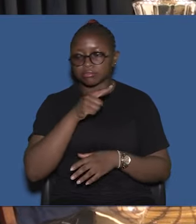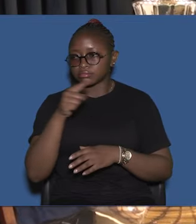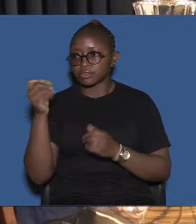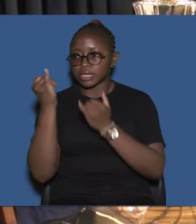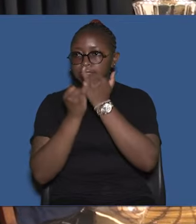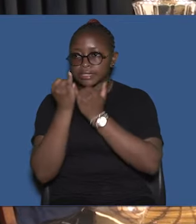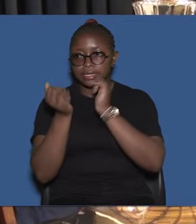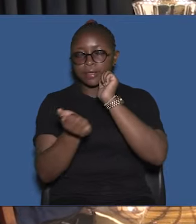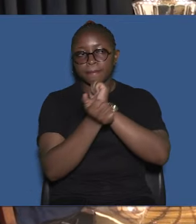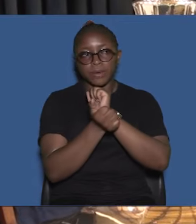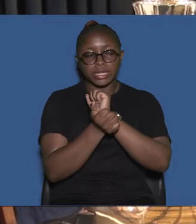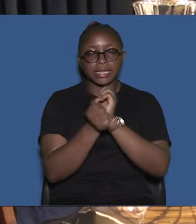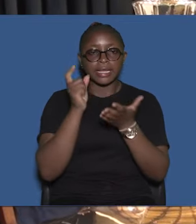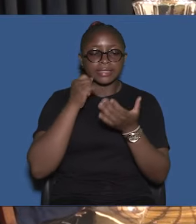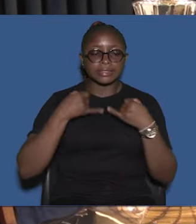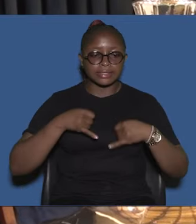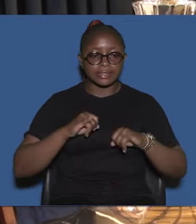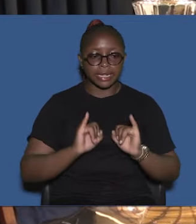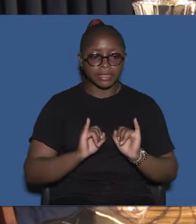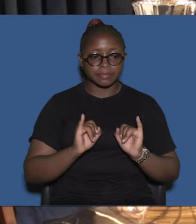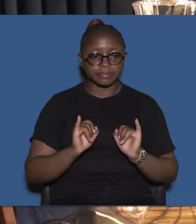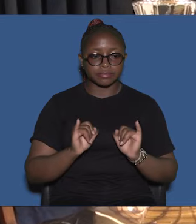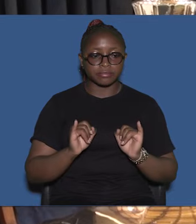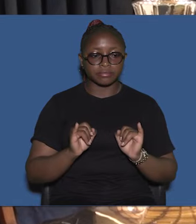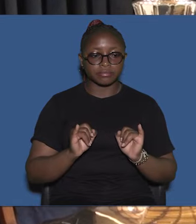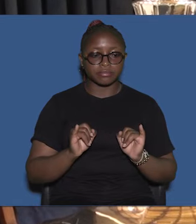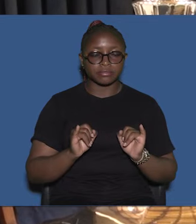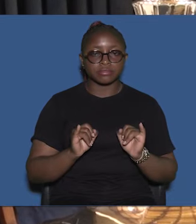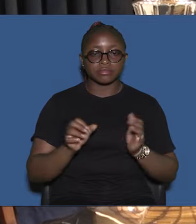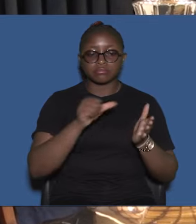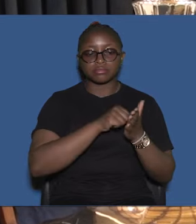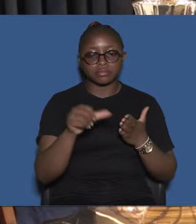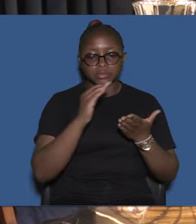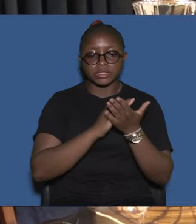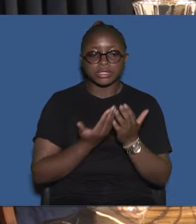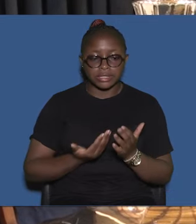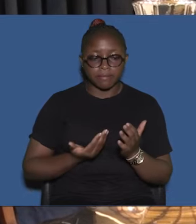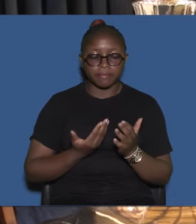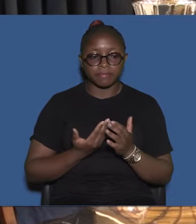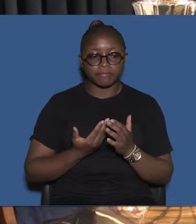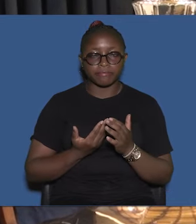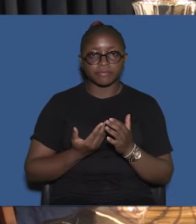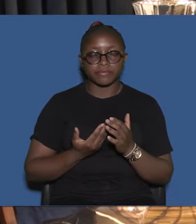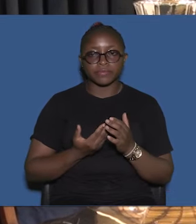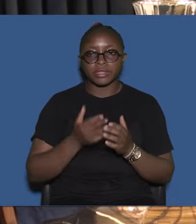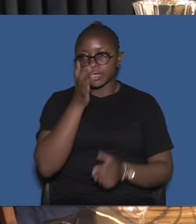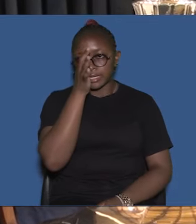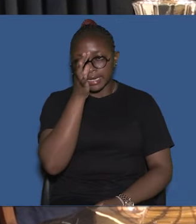to demystify some of, those myths that were there.